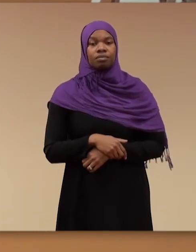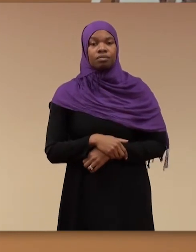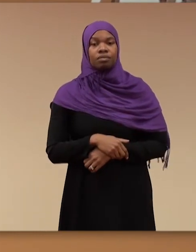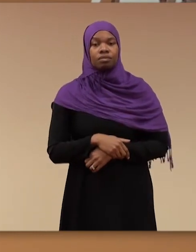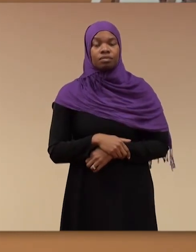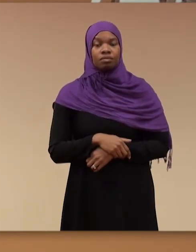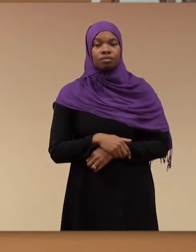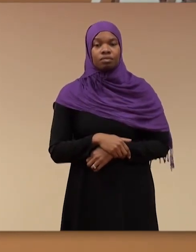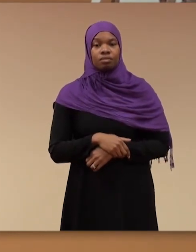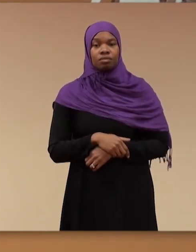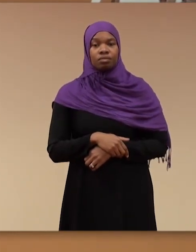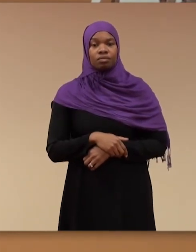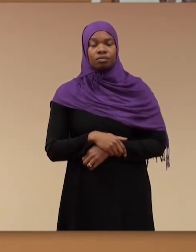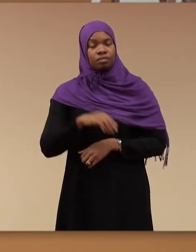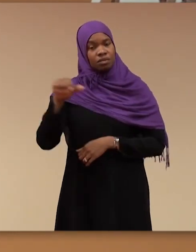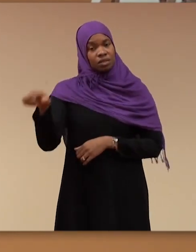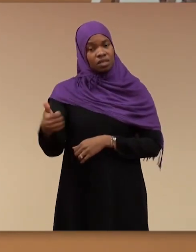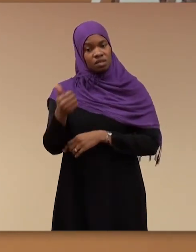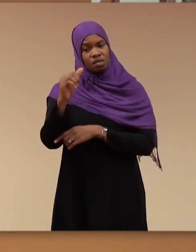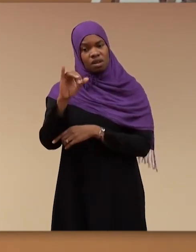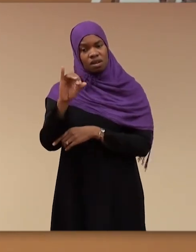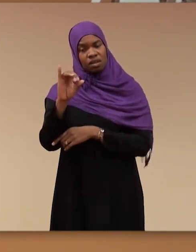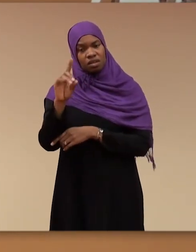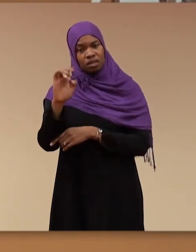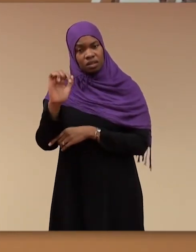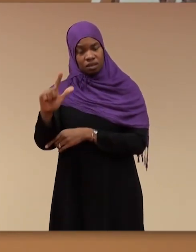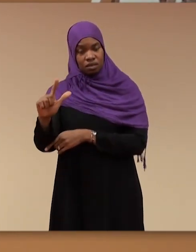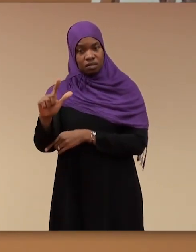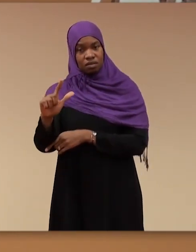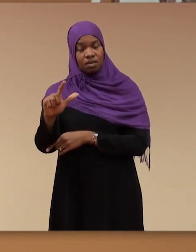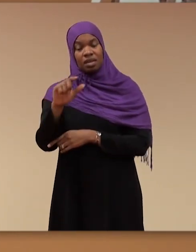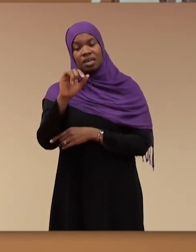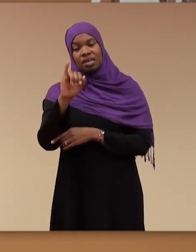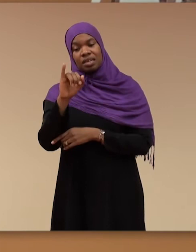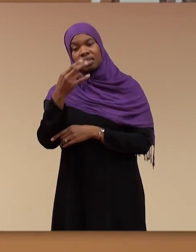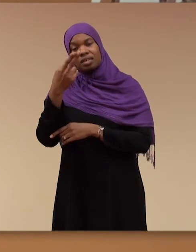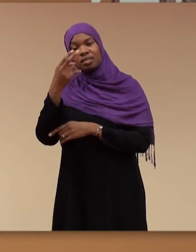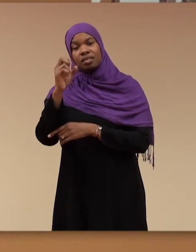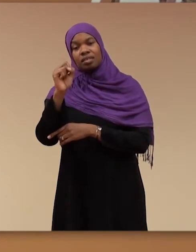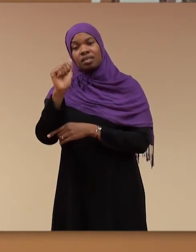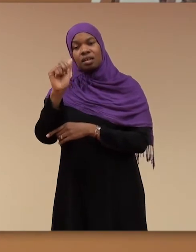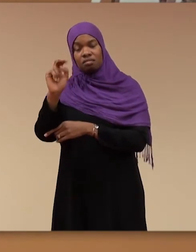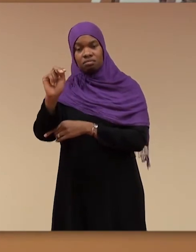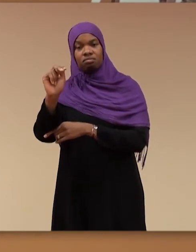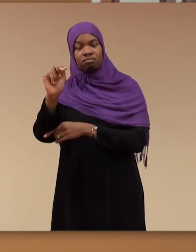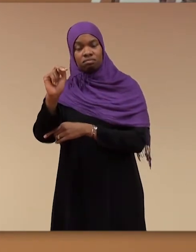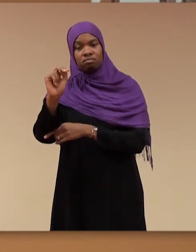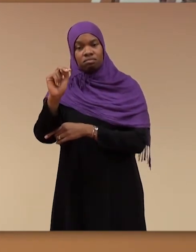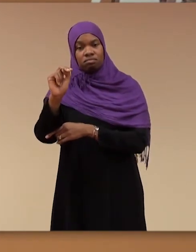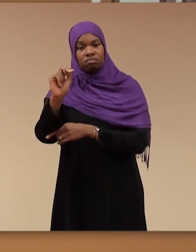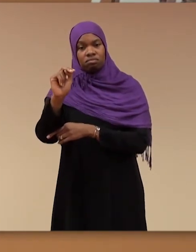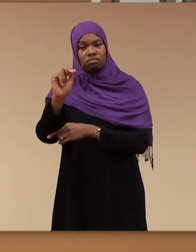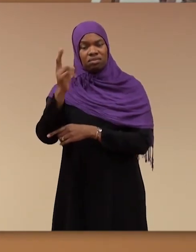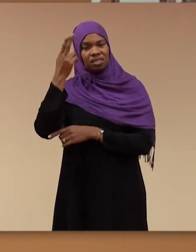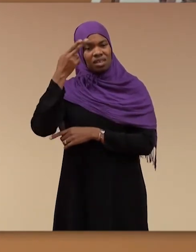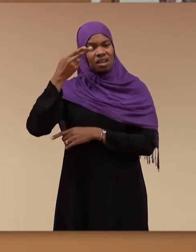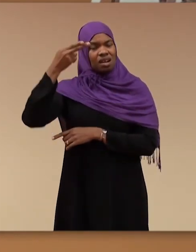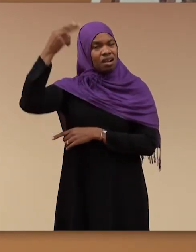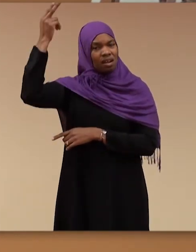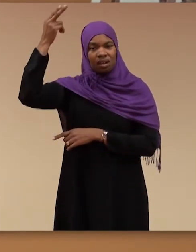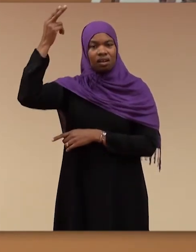one of the ideals of Islam is al-ihsan, which is a higher level of